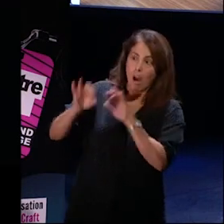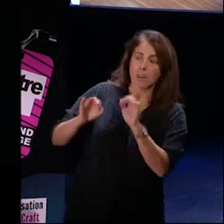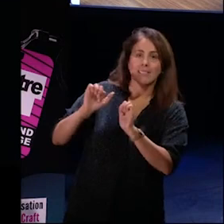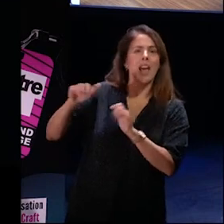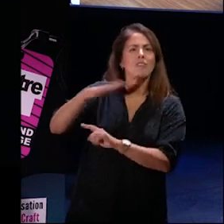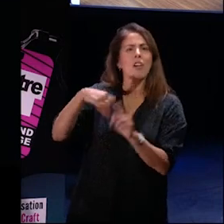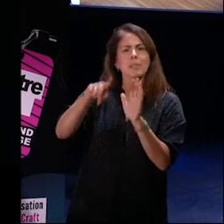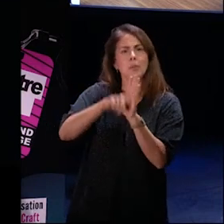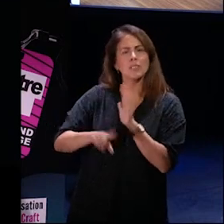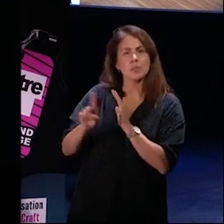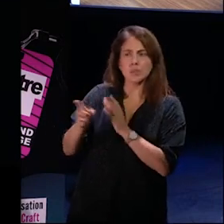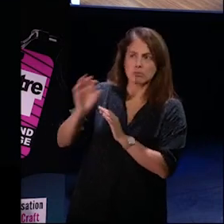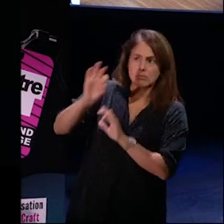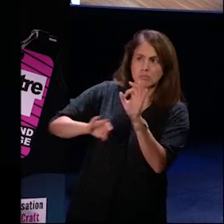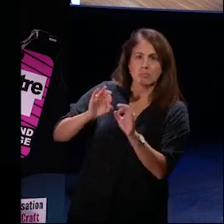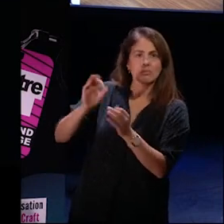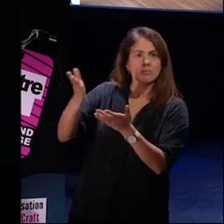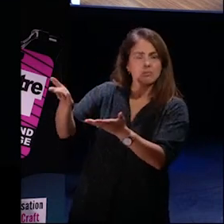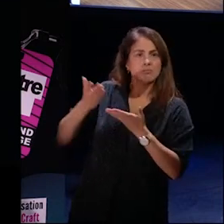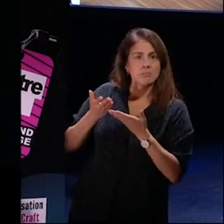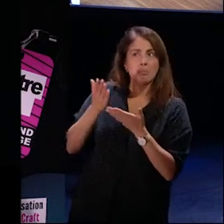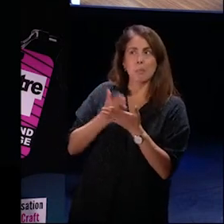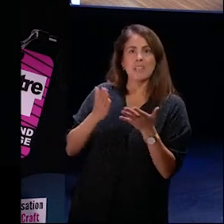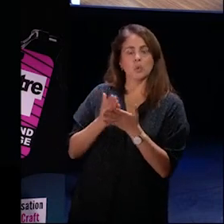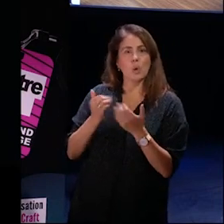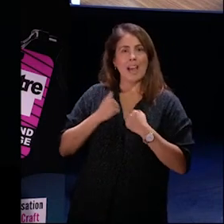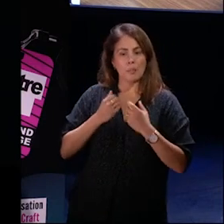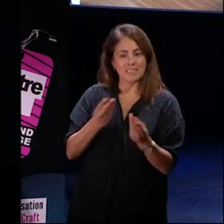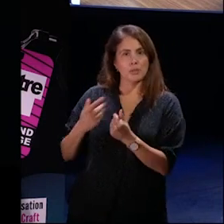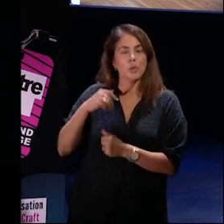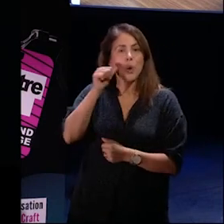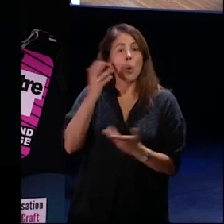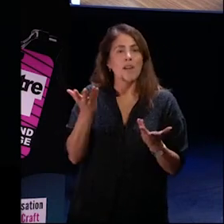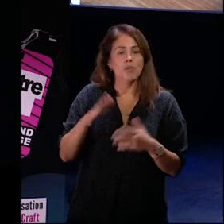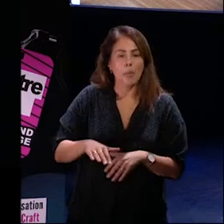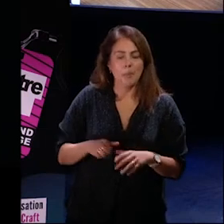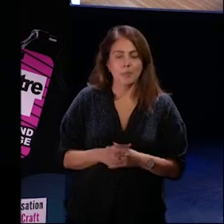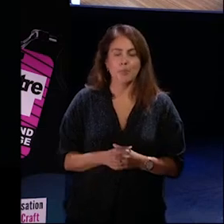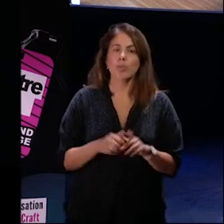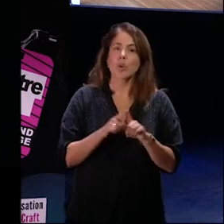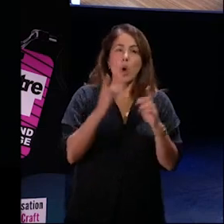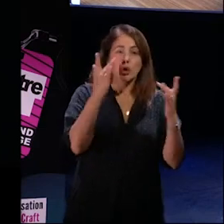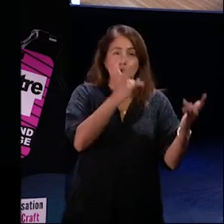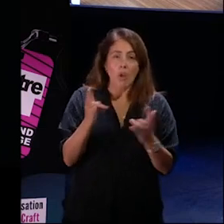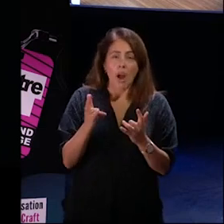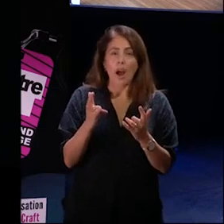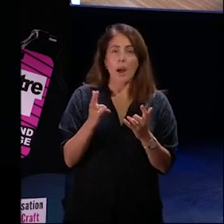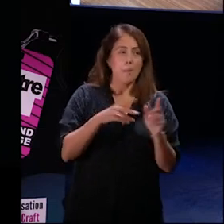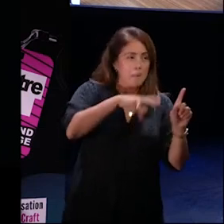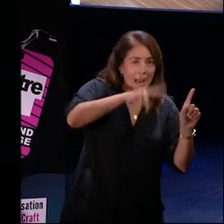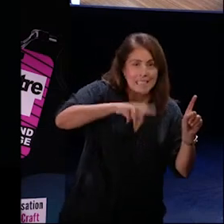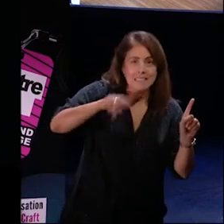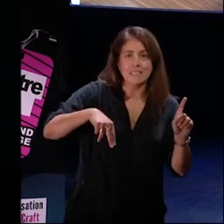environmental policies so that we can try and ensure we know where all of our materials come from. We're trialling more sustainable paints, timbers and